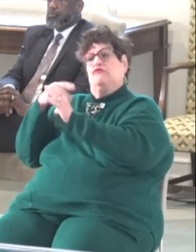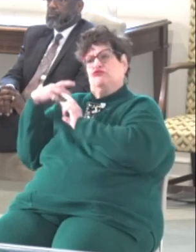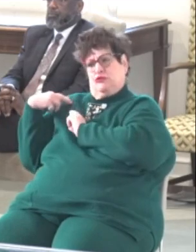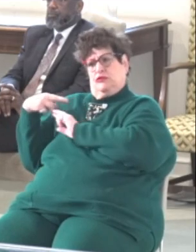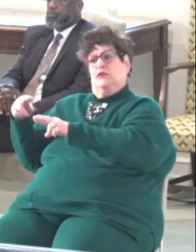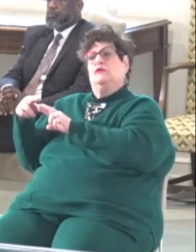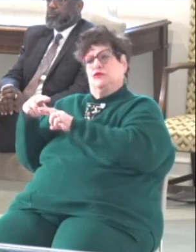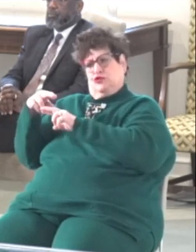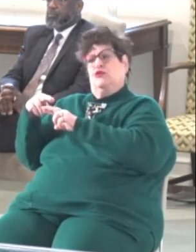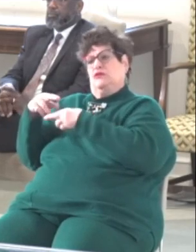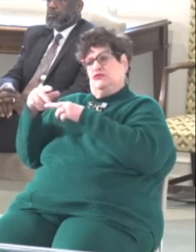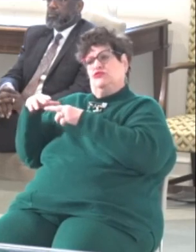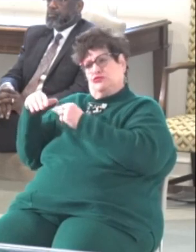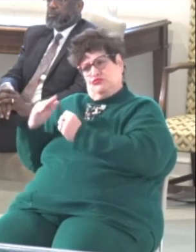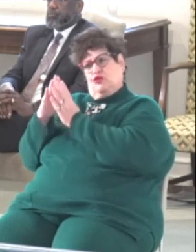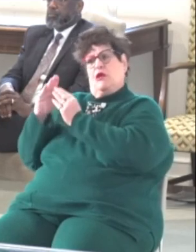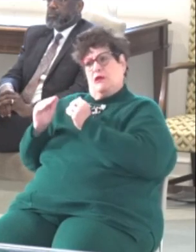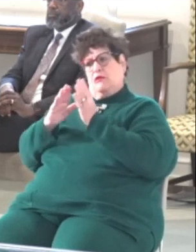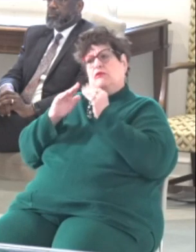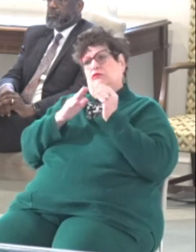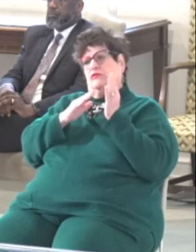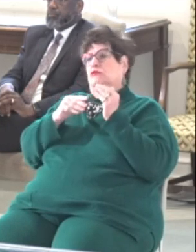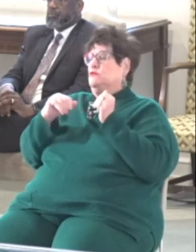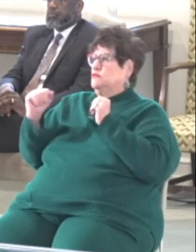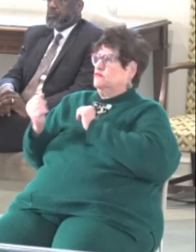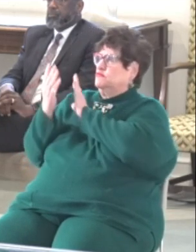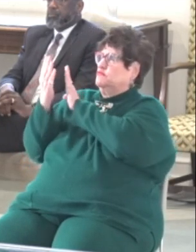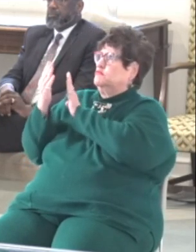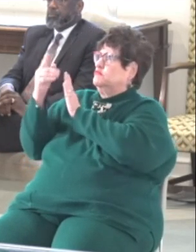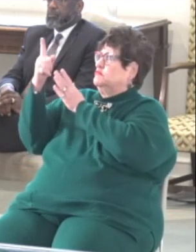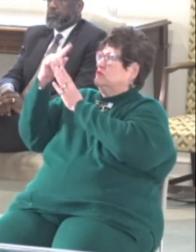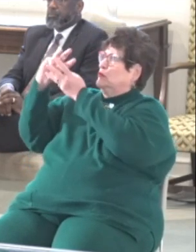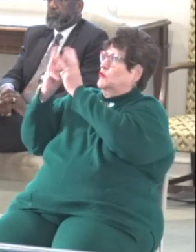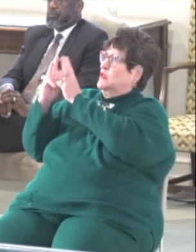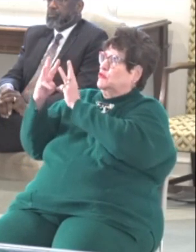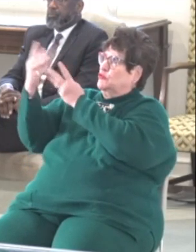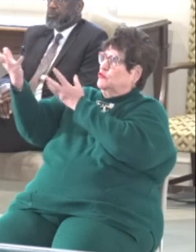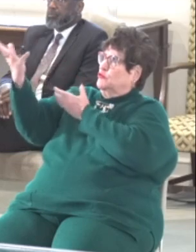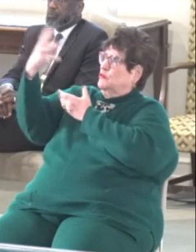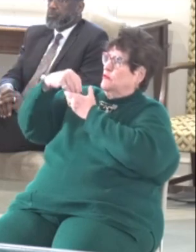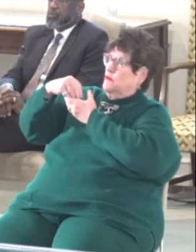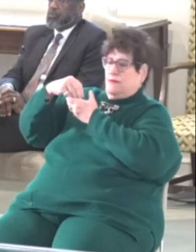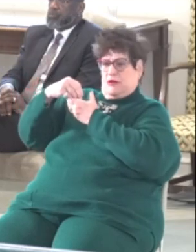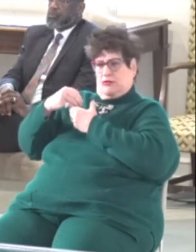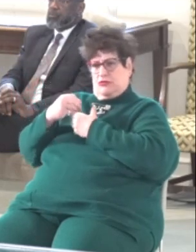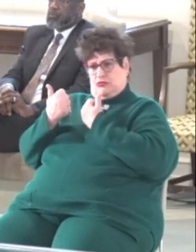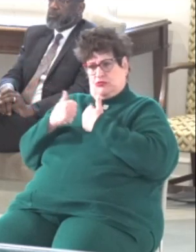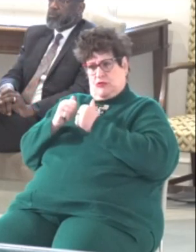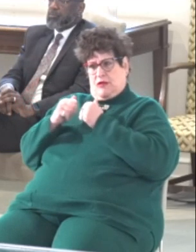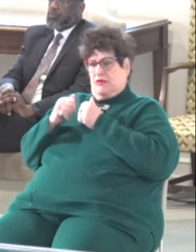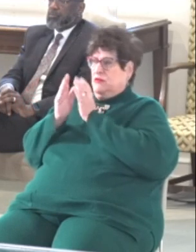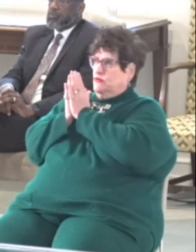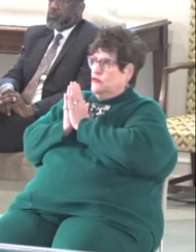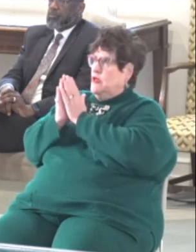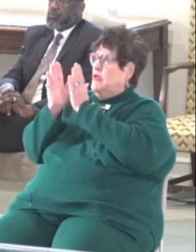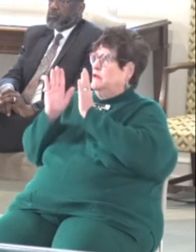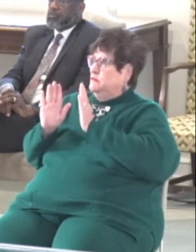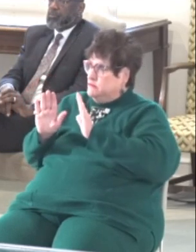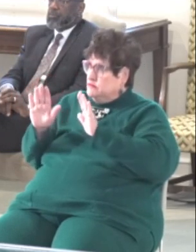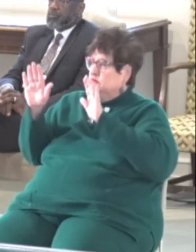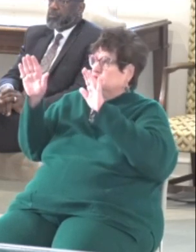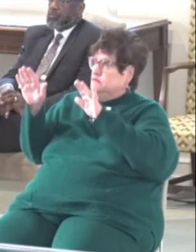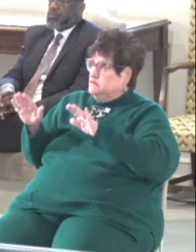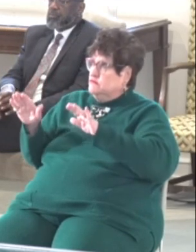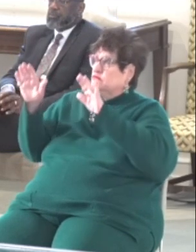Some felt that they could coax the midwinter sun's light through their actions. They prayed to the gods and the